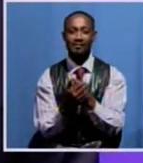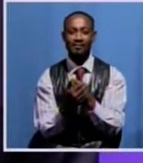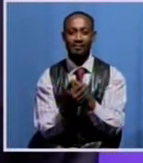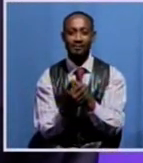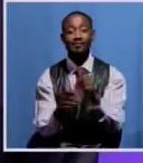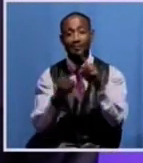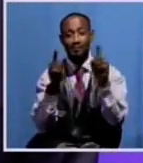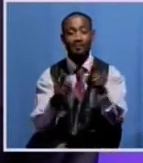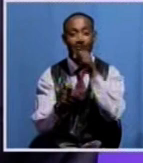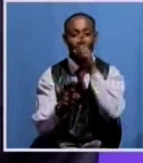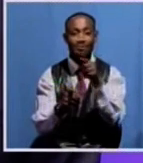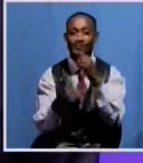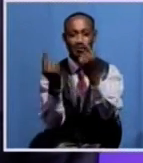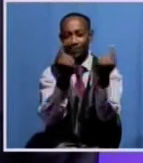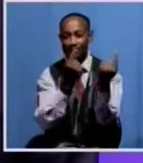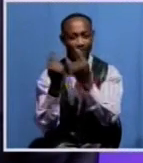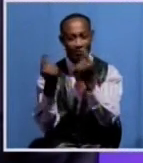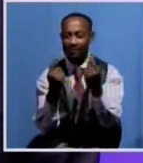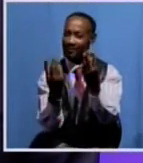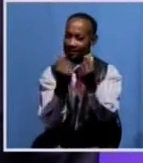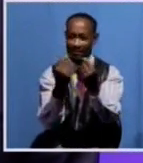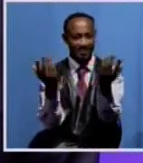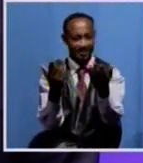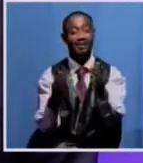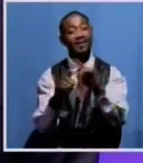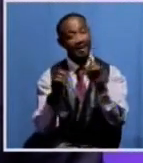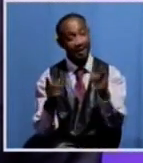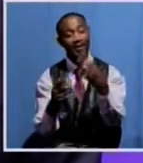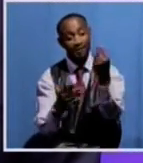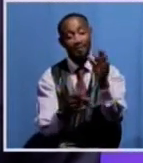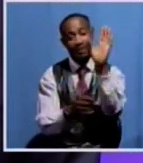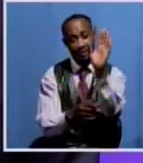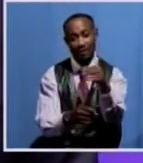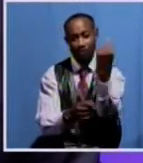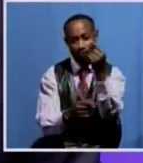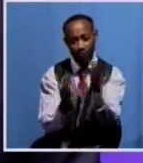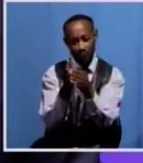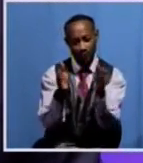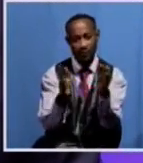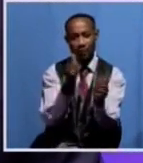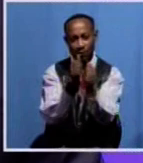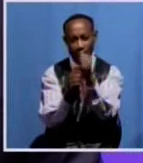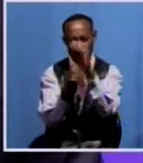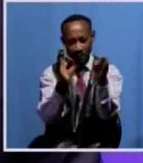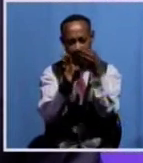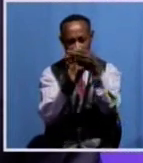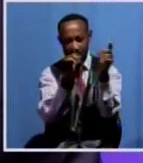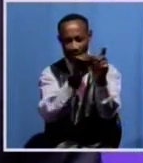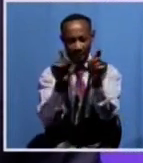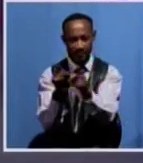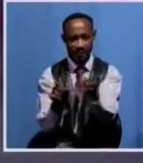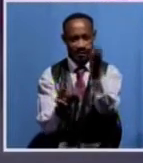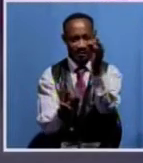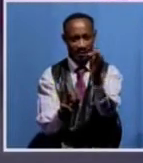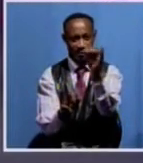reality of the situation is not that I don't have finance. I have finance, but the space, or what we refer to generally as the fiscal space, is